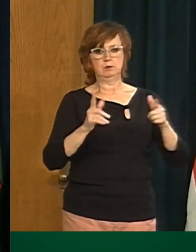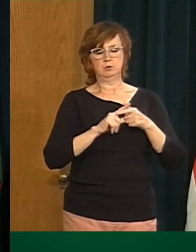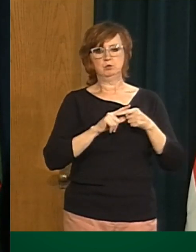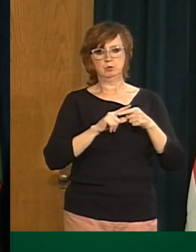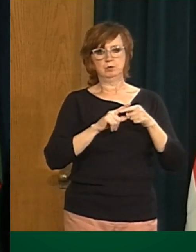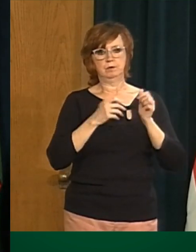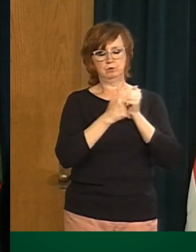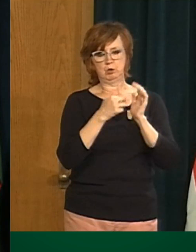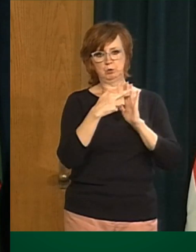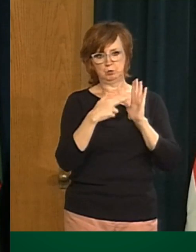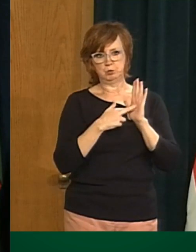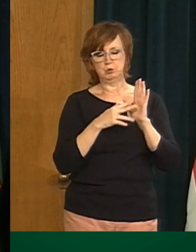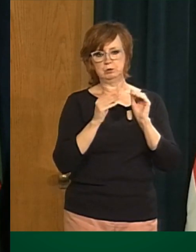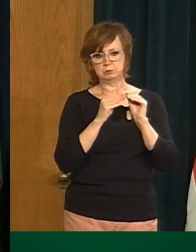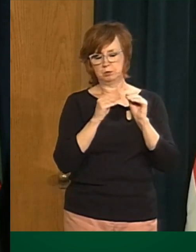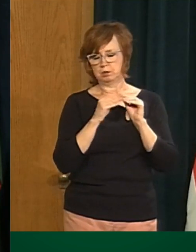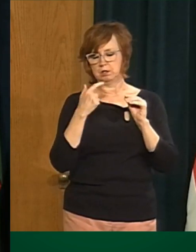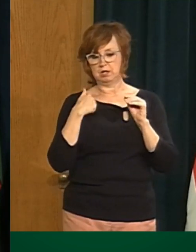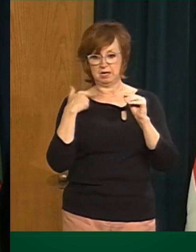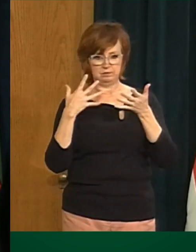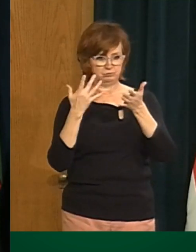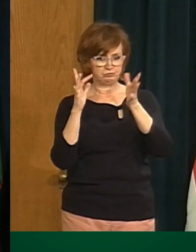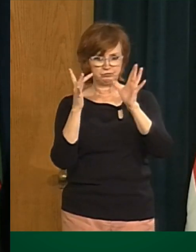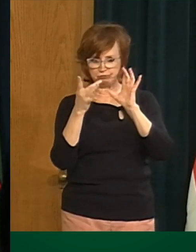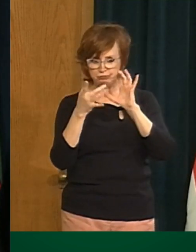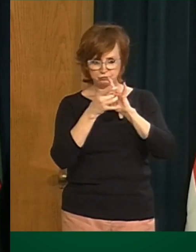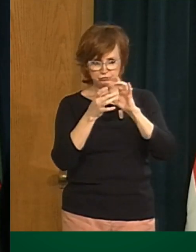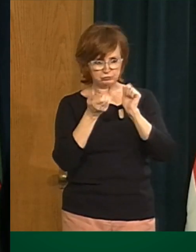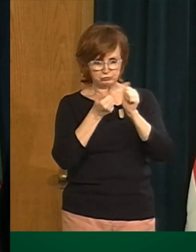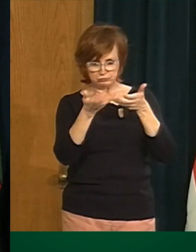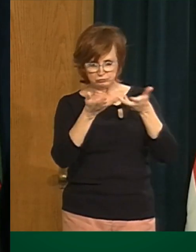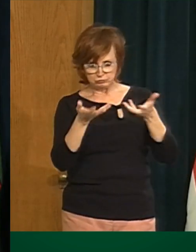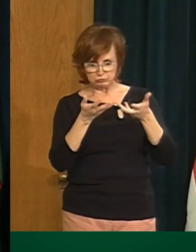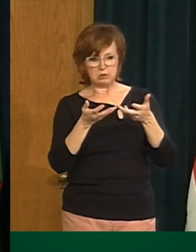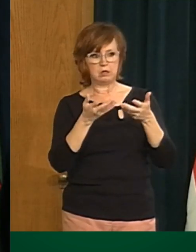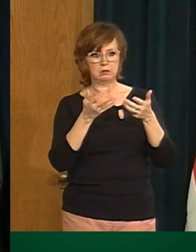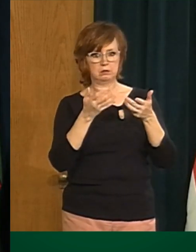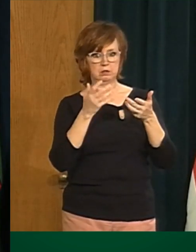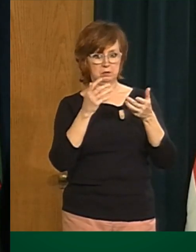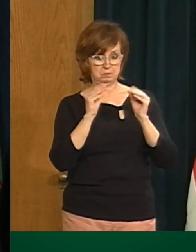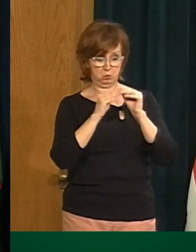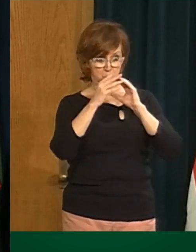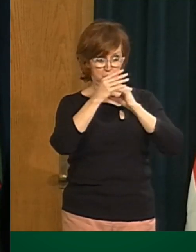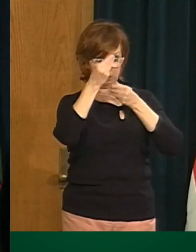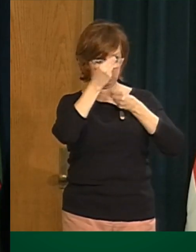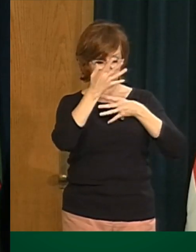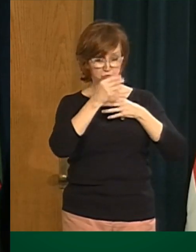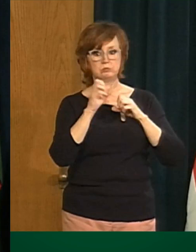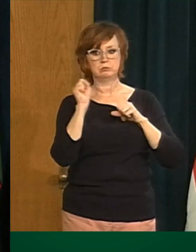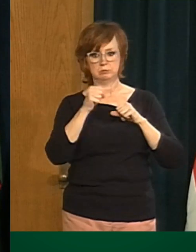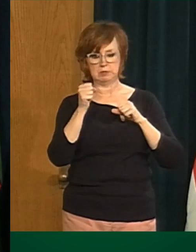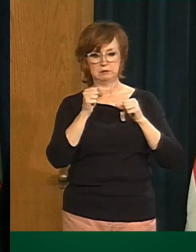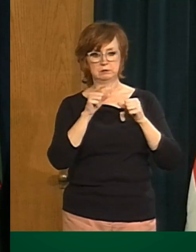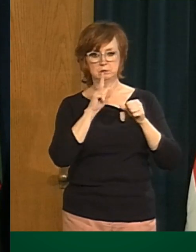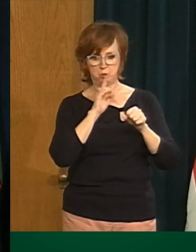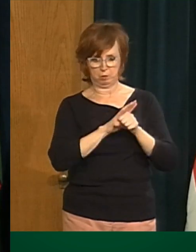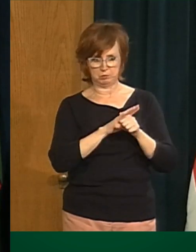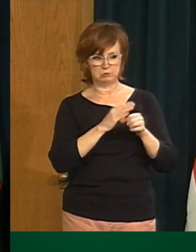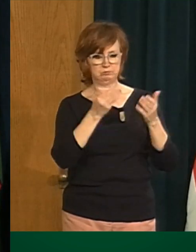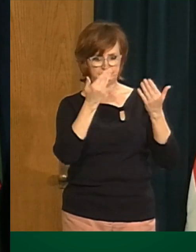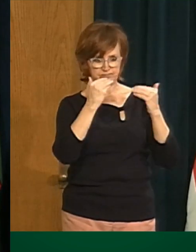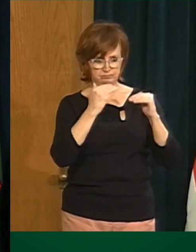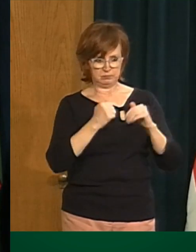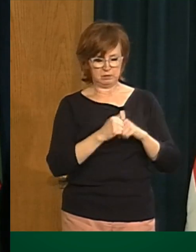number of them in educating the people in the community, that we will have we do have individuals.